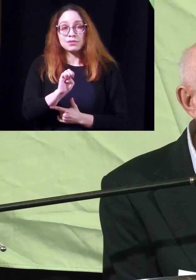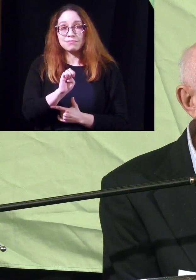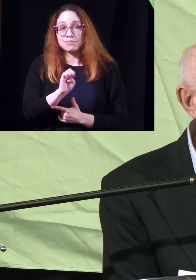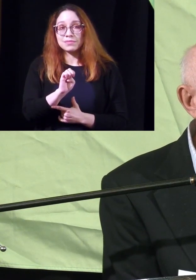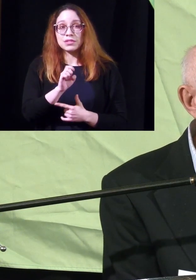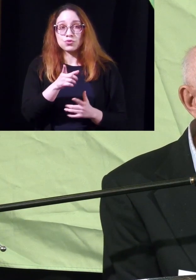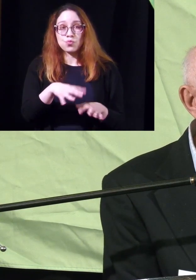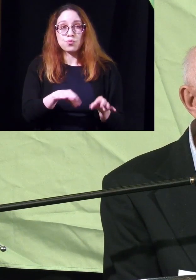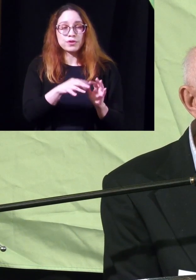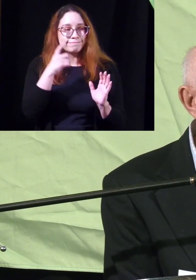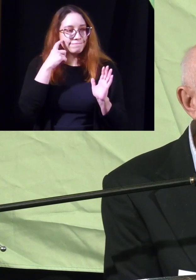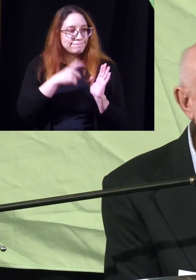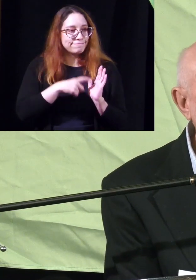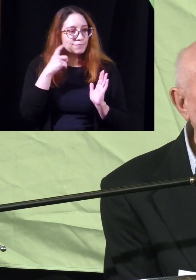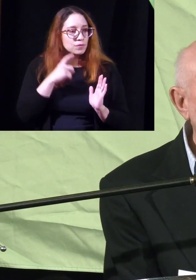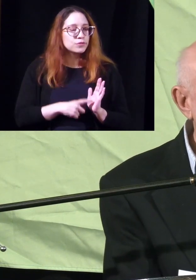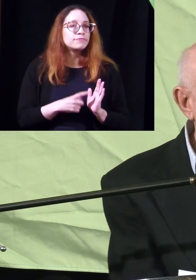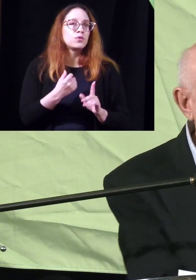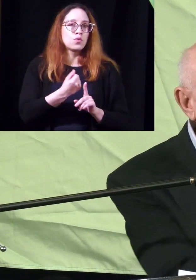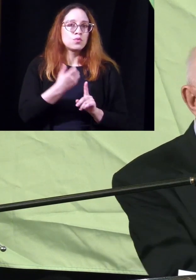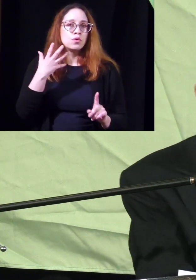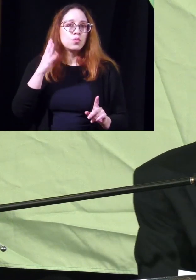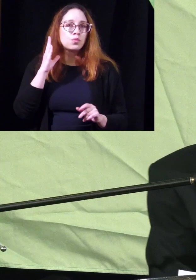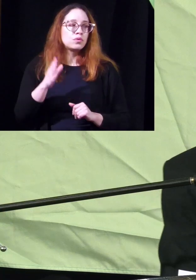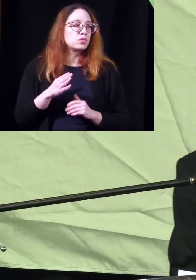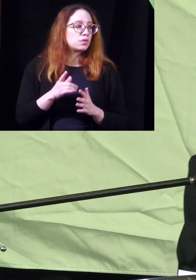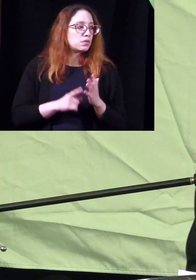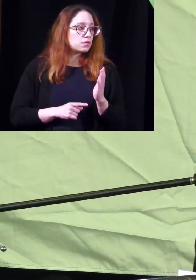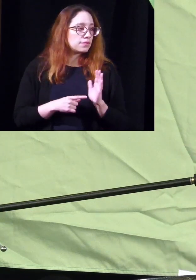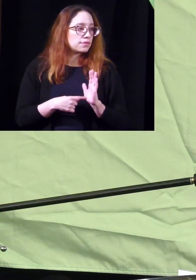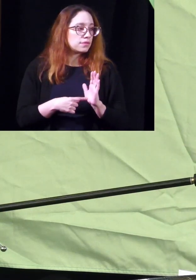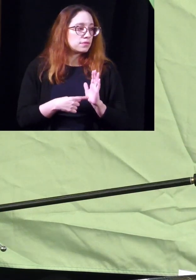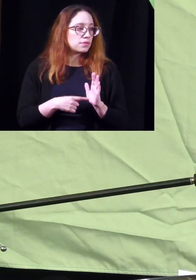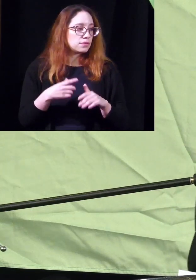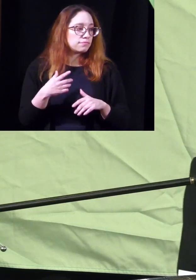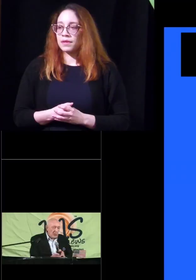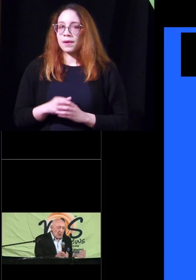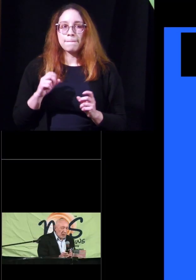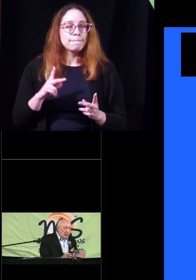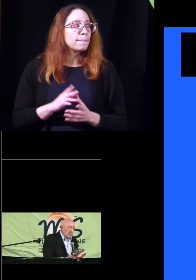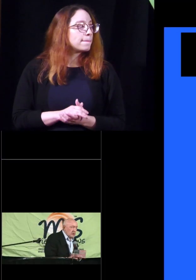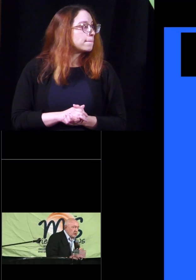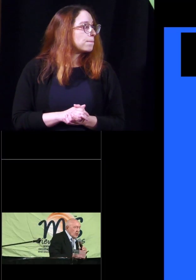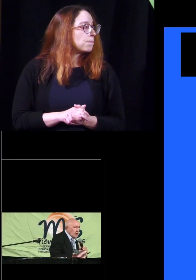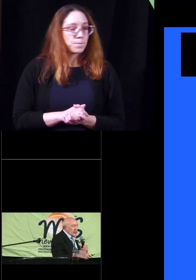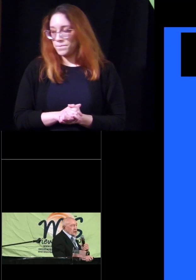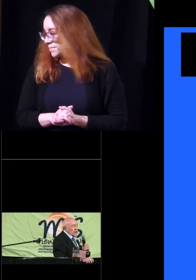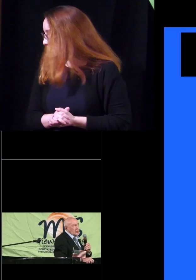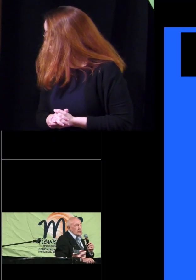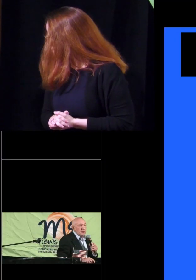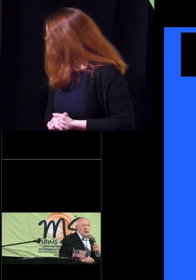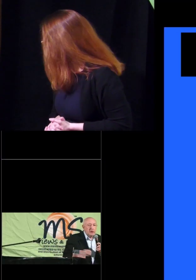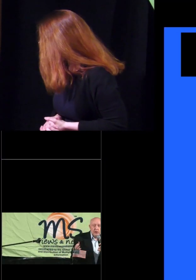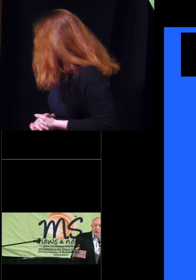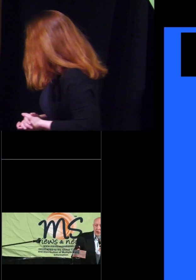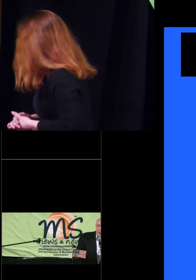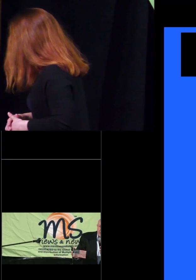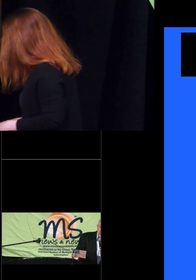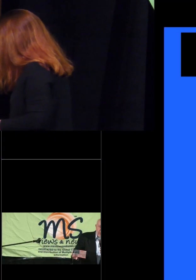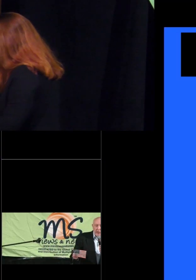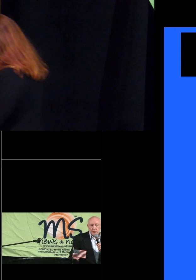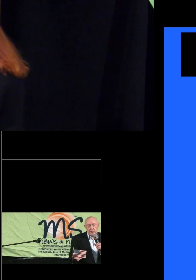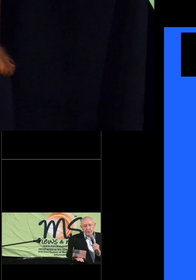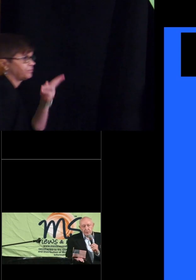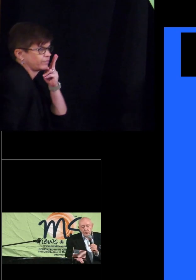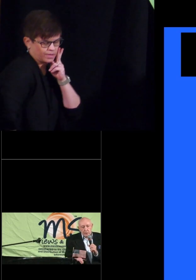are important that we're going to go into soon. This is showing you some of the signs, early signs. So this is over here showing you some of the initial